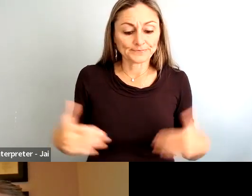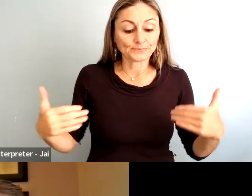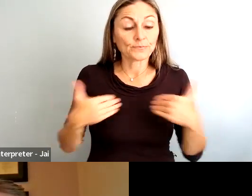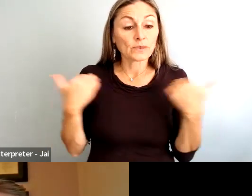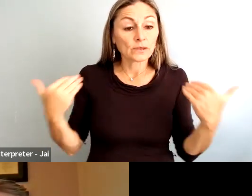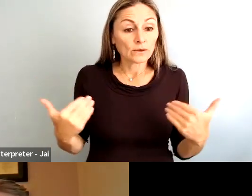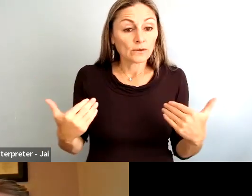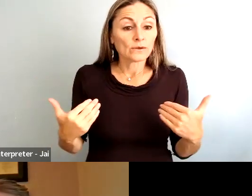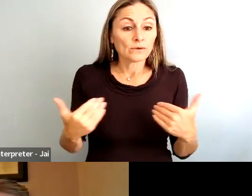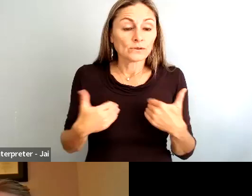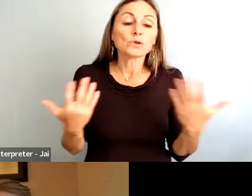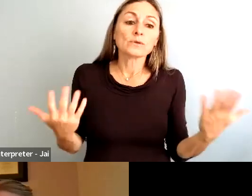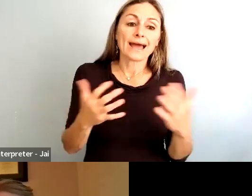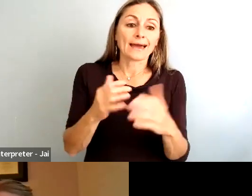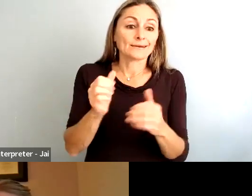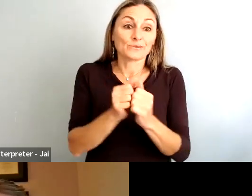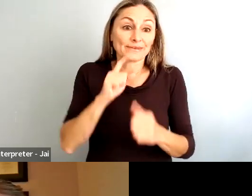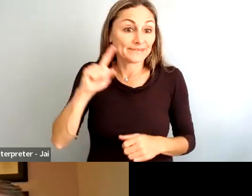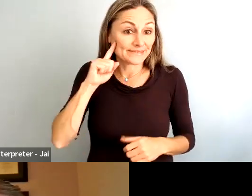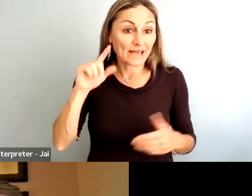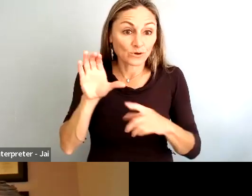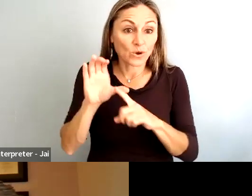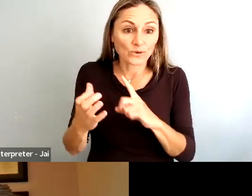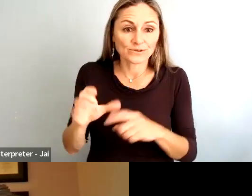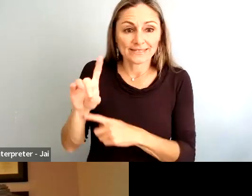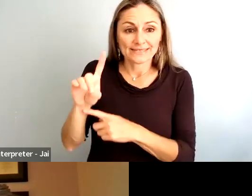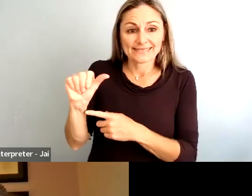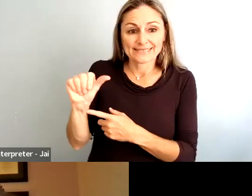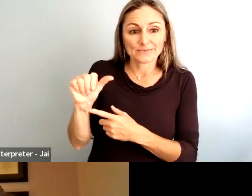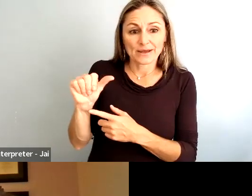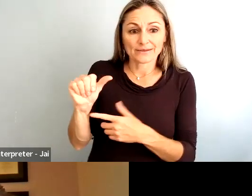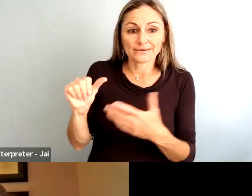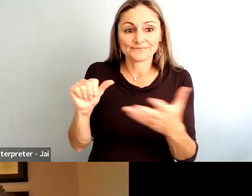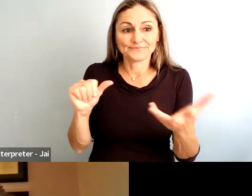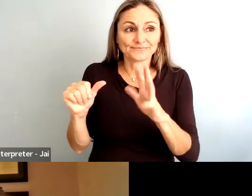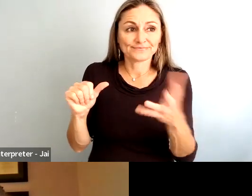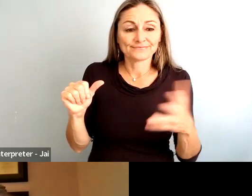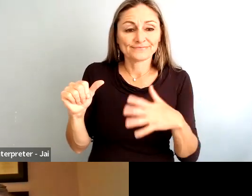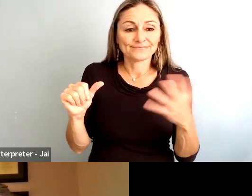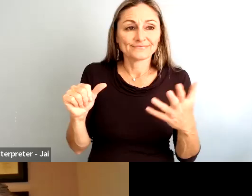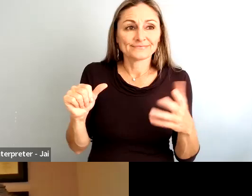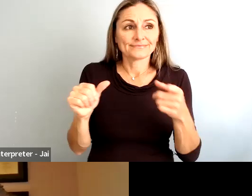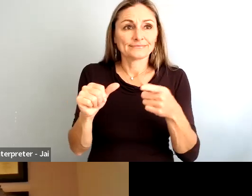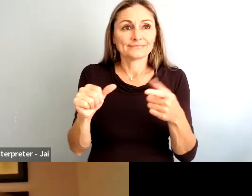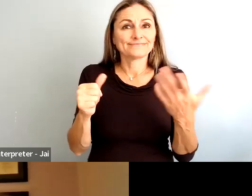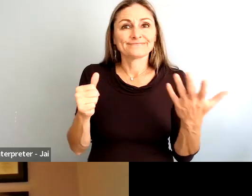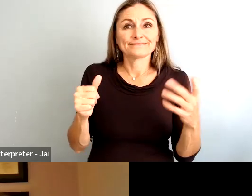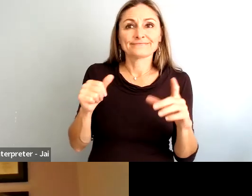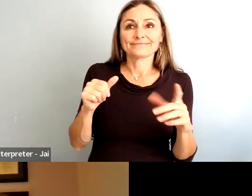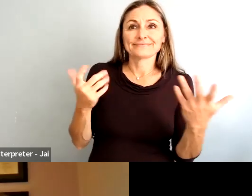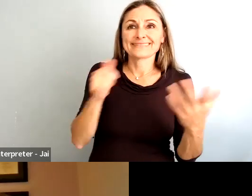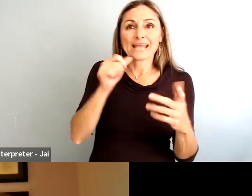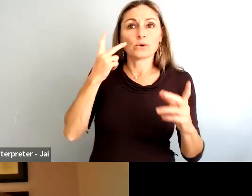and of course with deaf culture, disability is not always they do not see deafness as